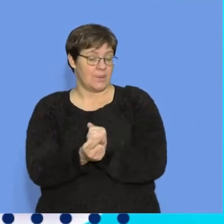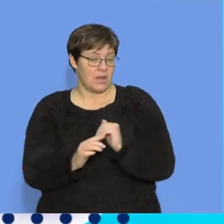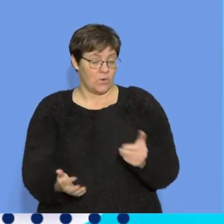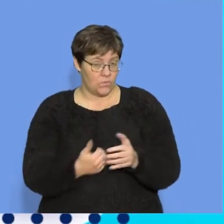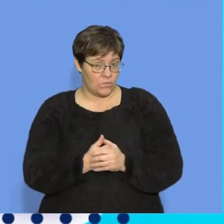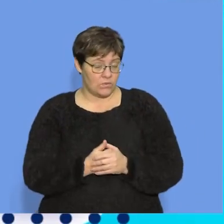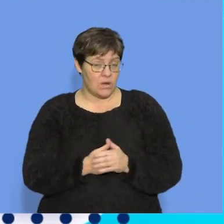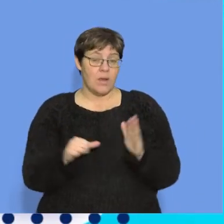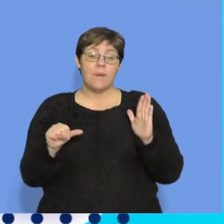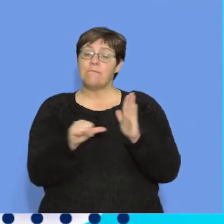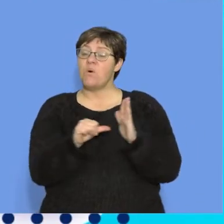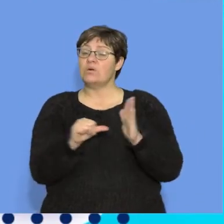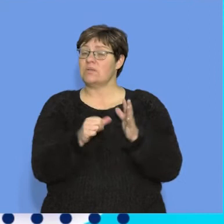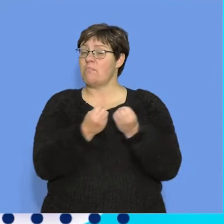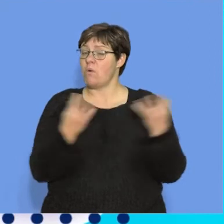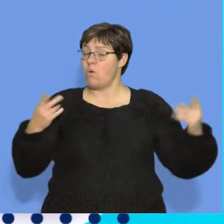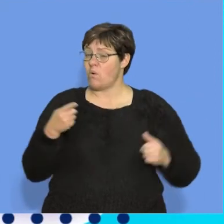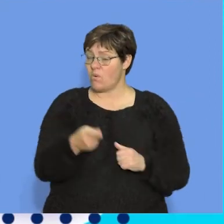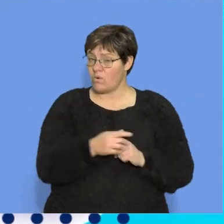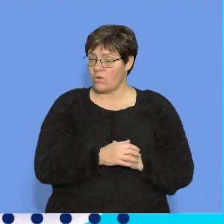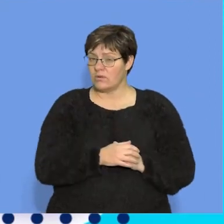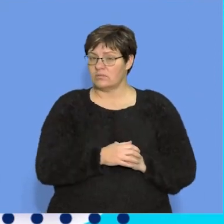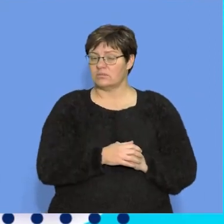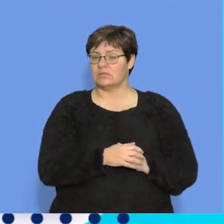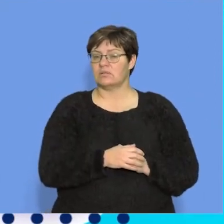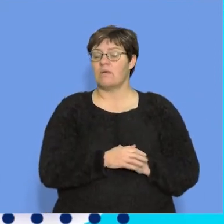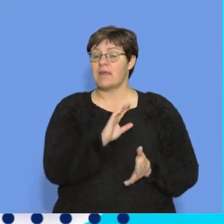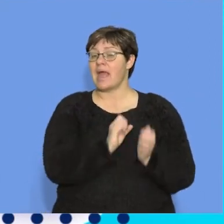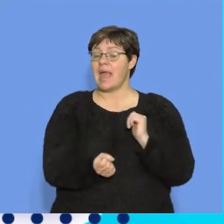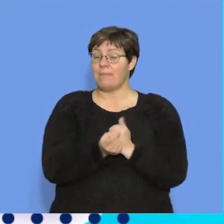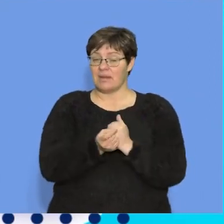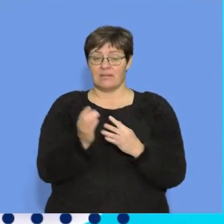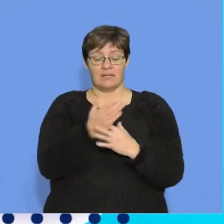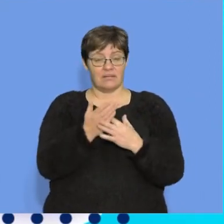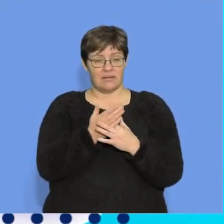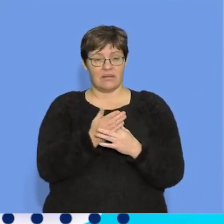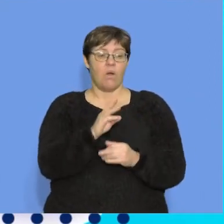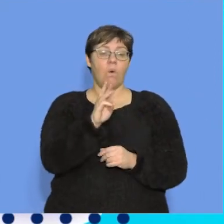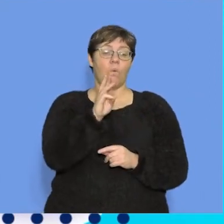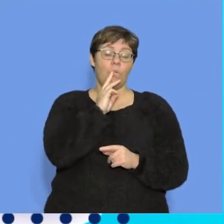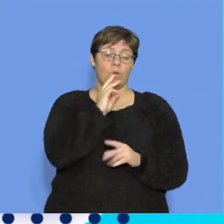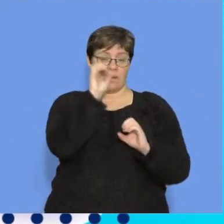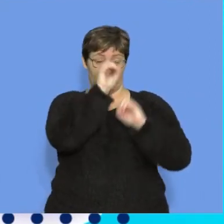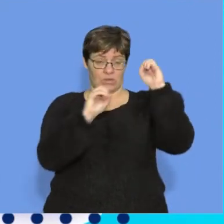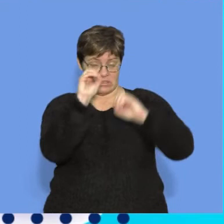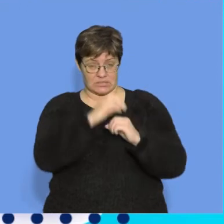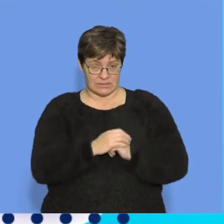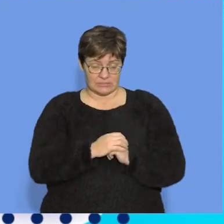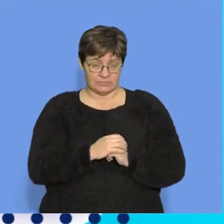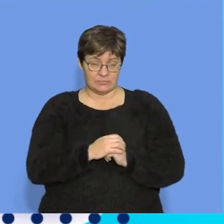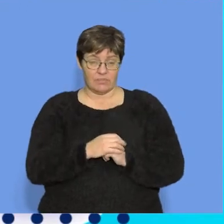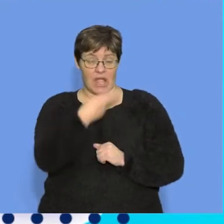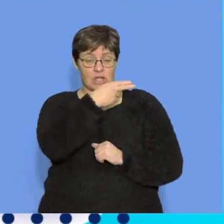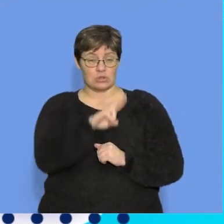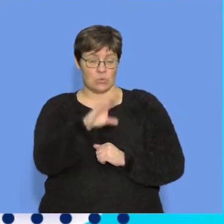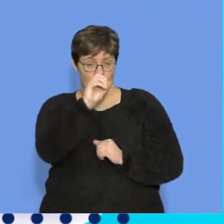the most important of these reactions is the reaction that takes place between 2 water molecules. It's also known as